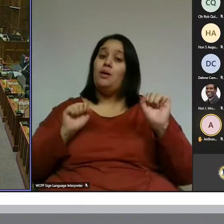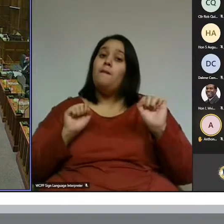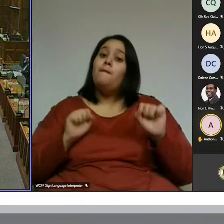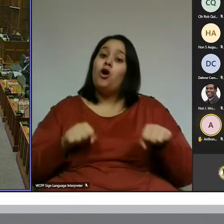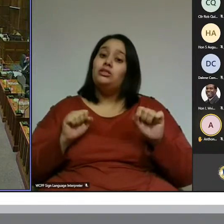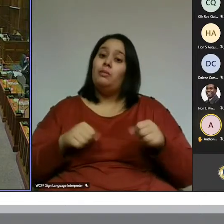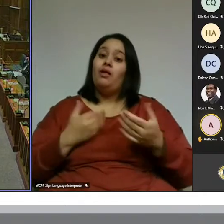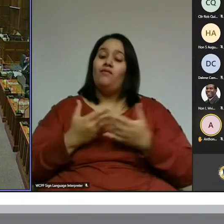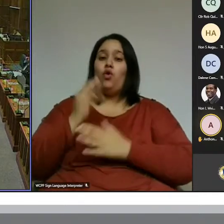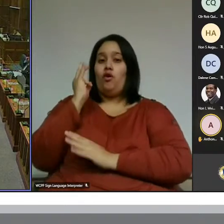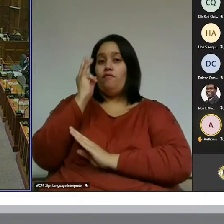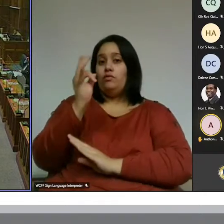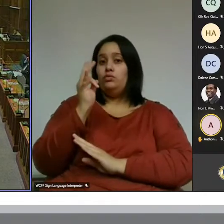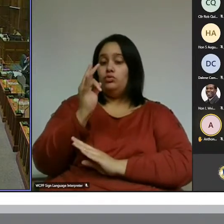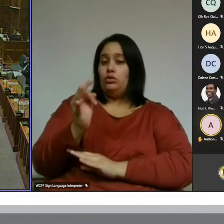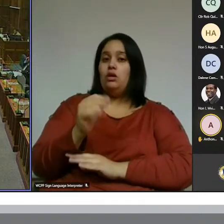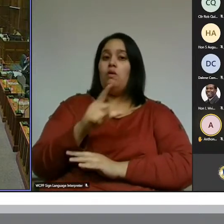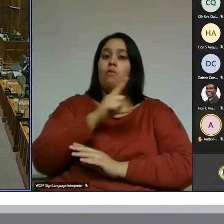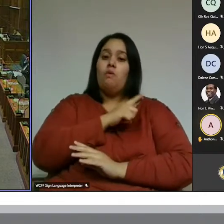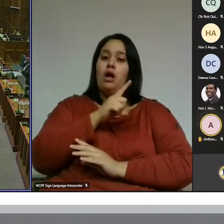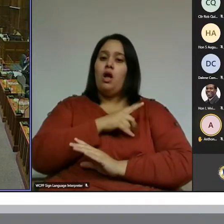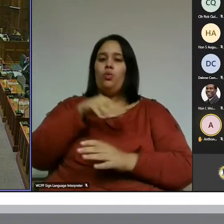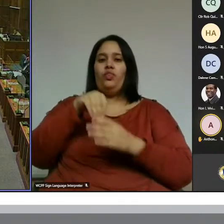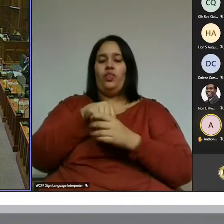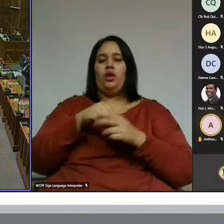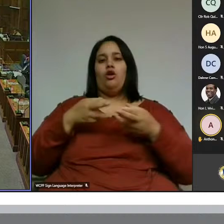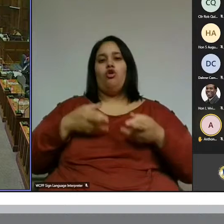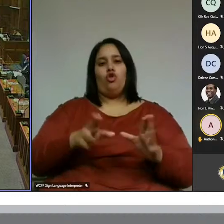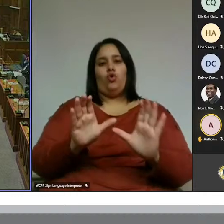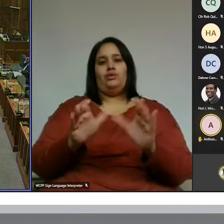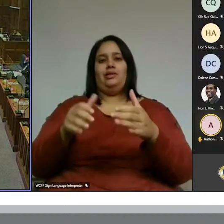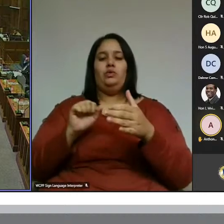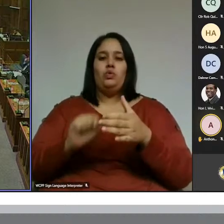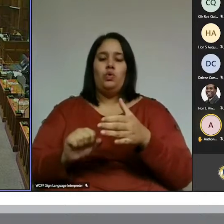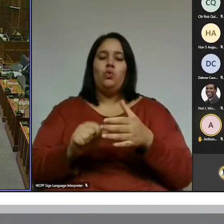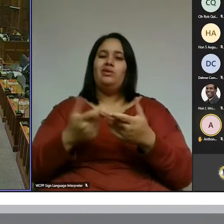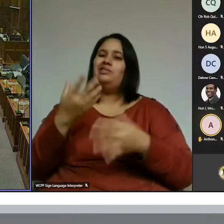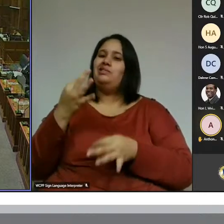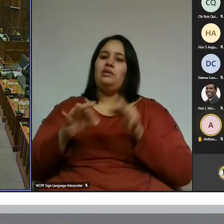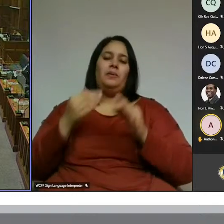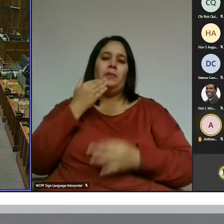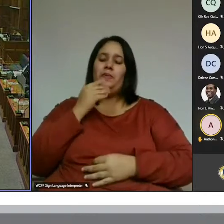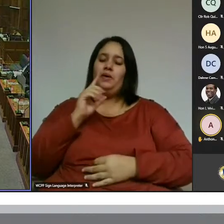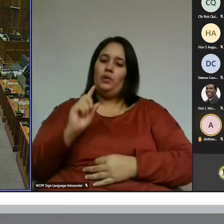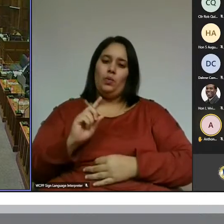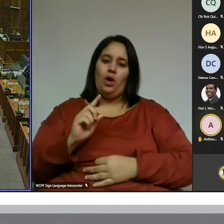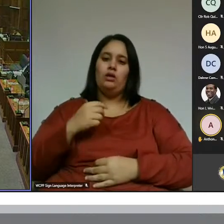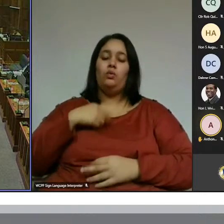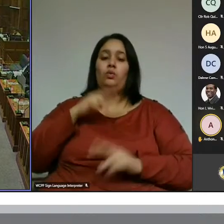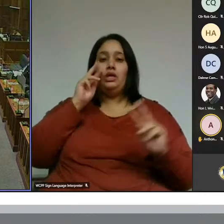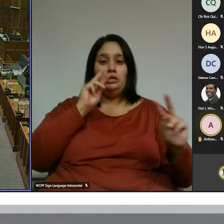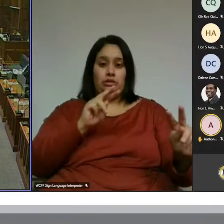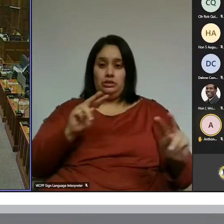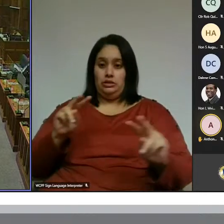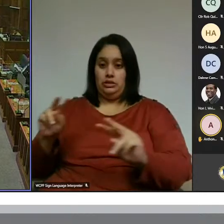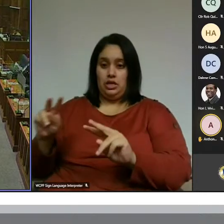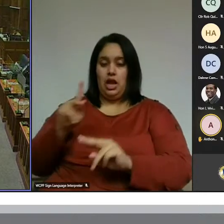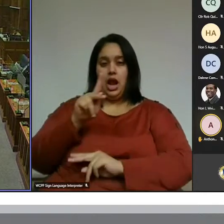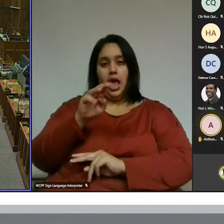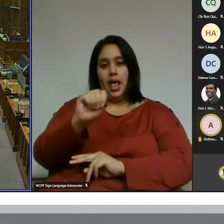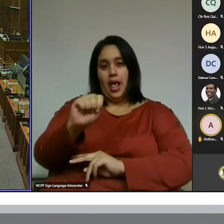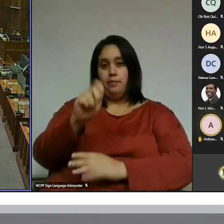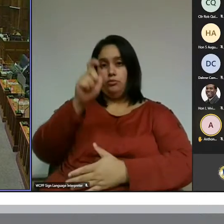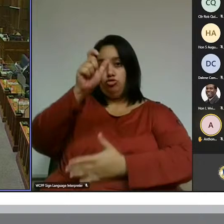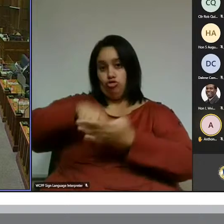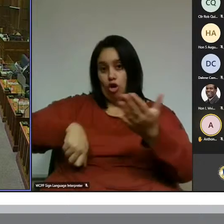for futures within the road sector. That simply means that we look at a kilometer